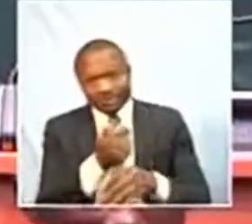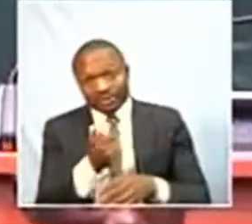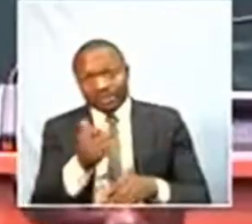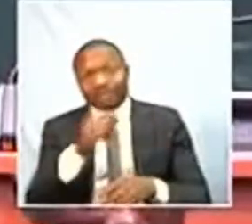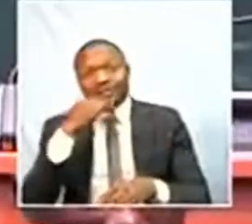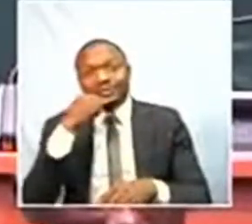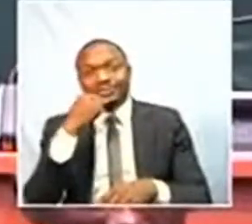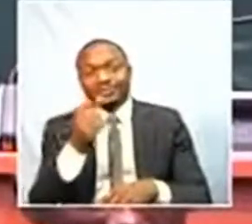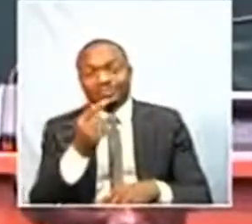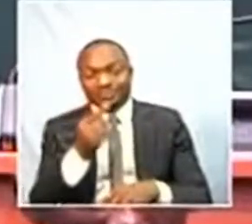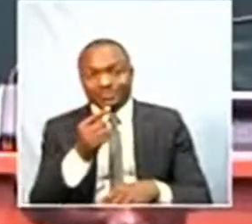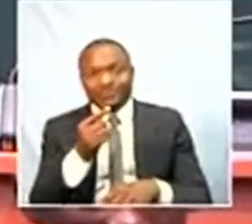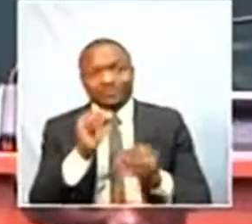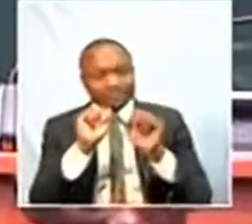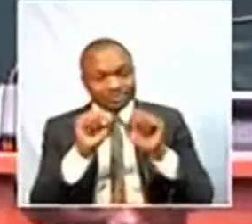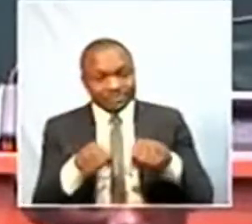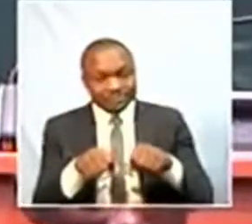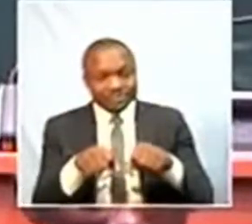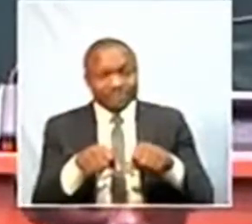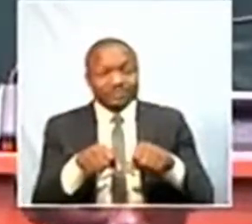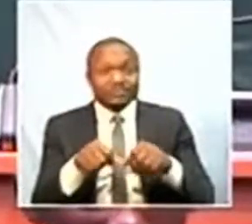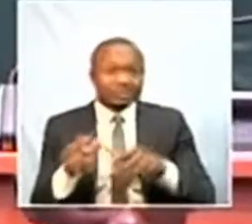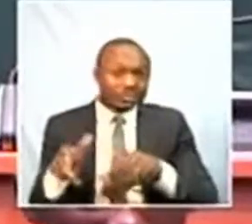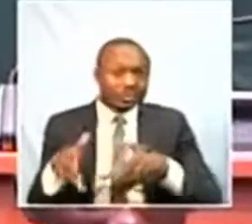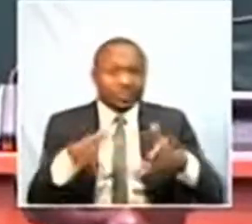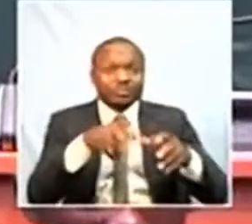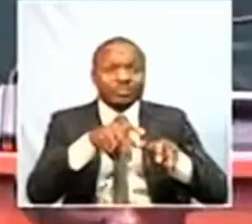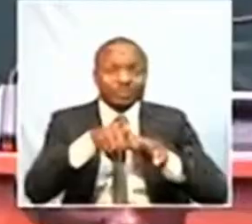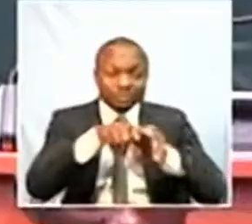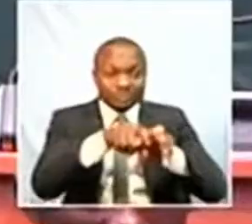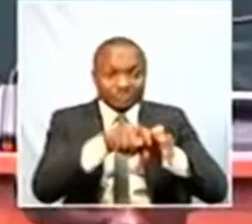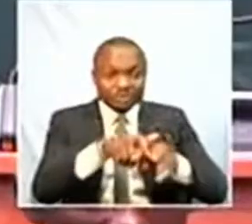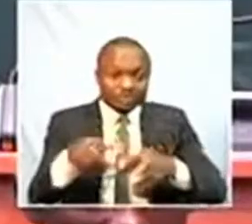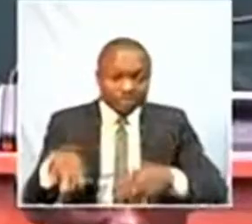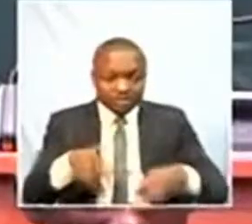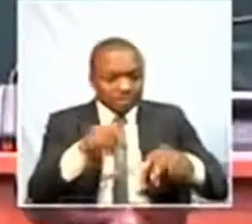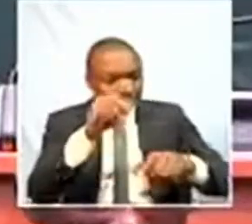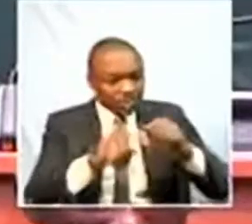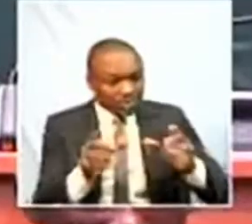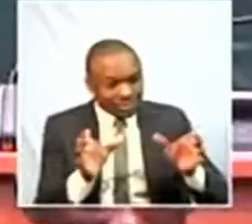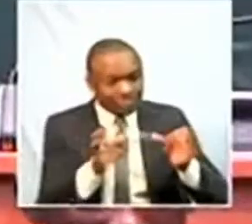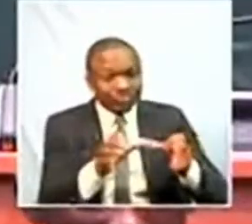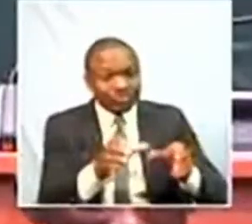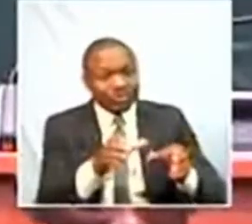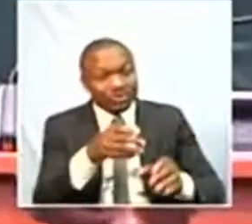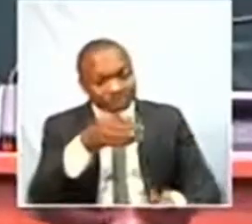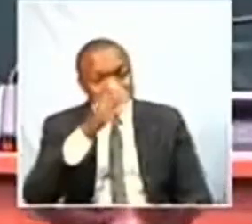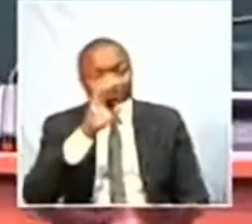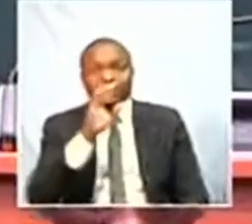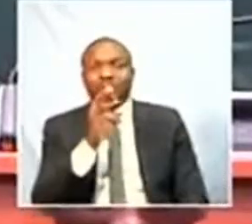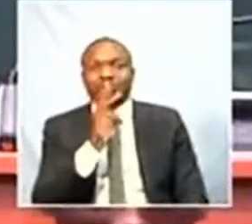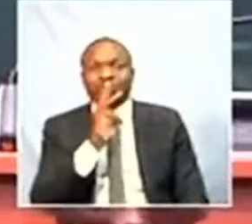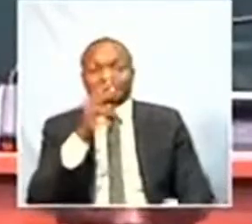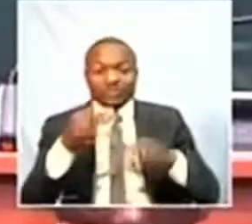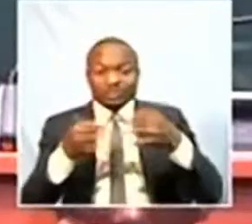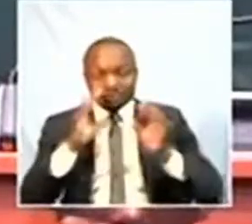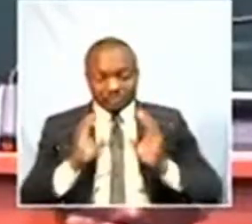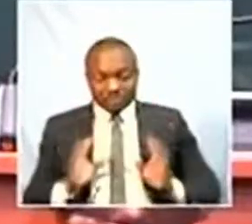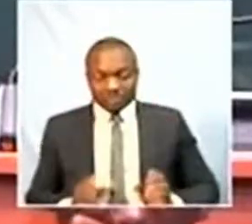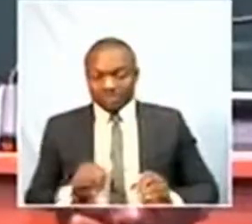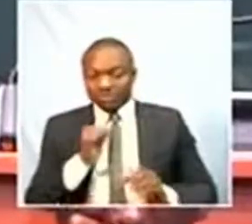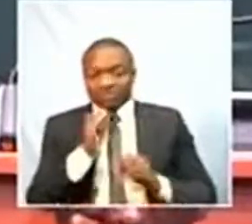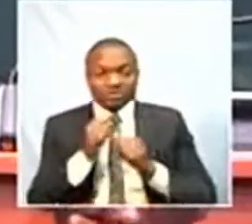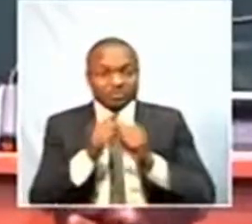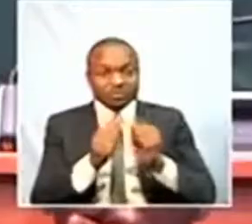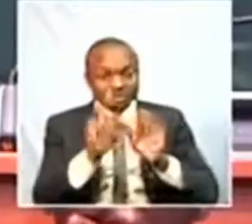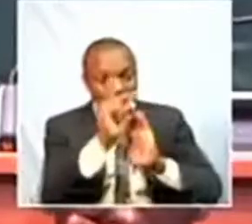goes, Madam Speaker, you can take a horse to the river, but you cannot force it to drink. If citizens don't follow the policies that